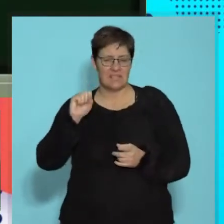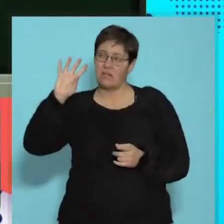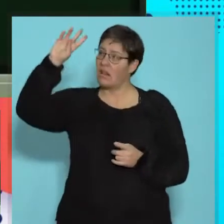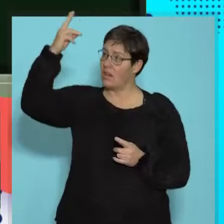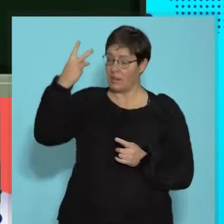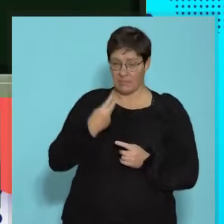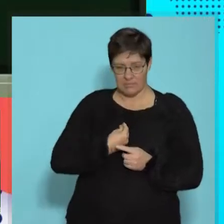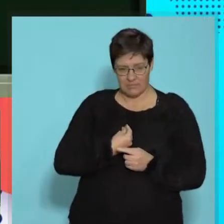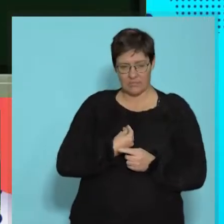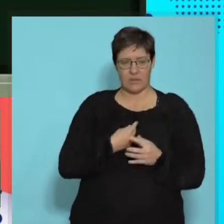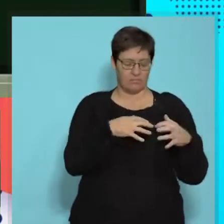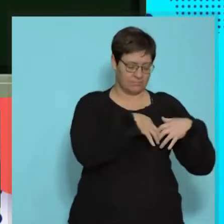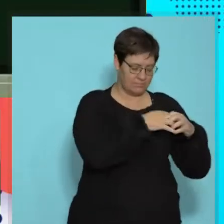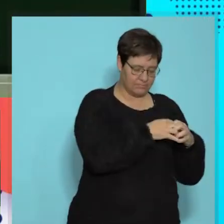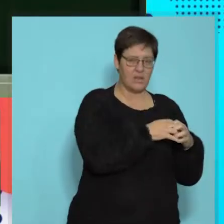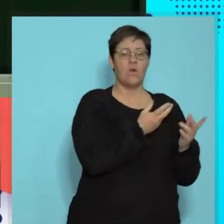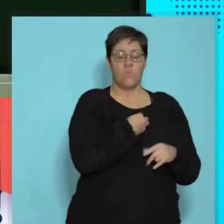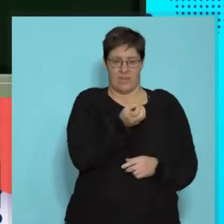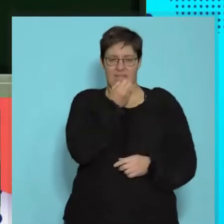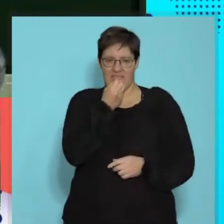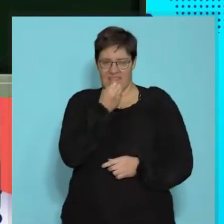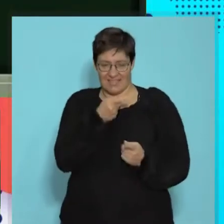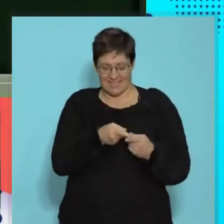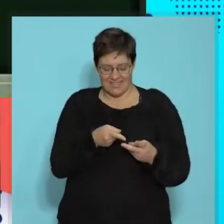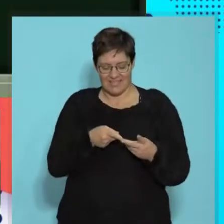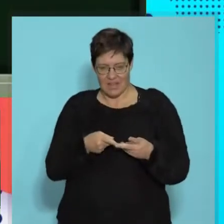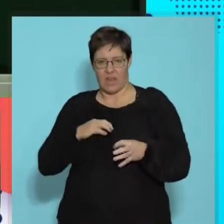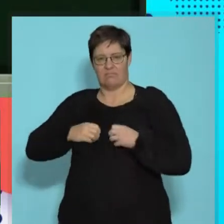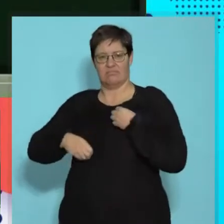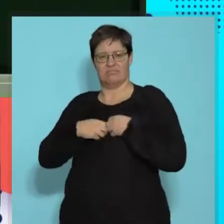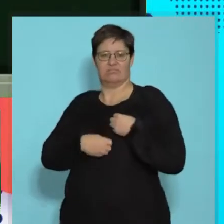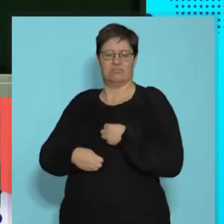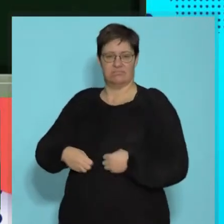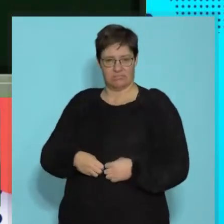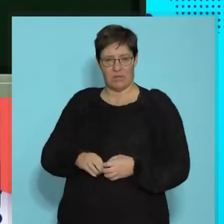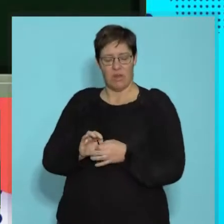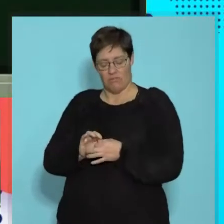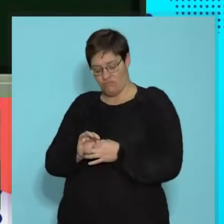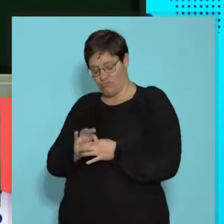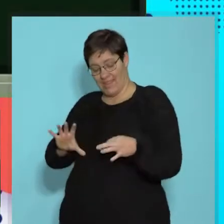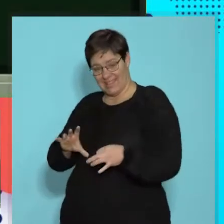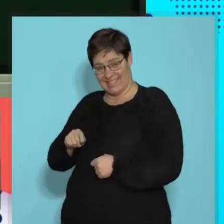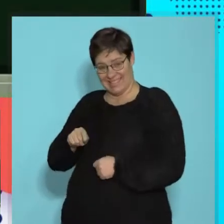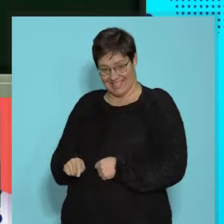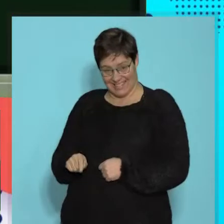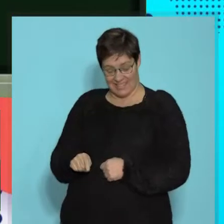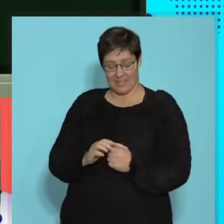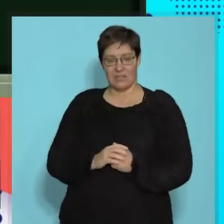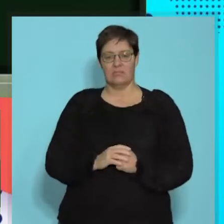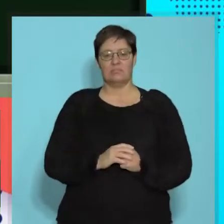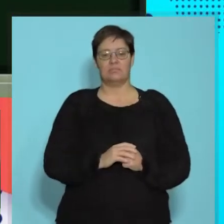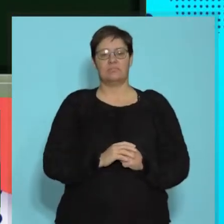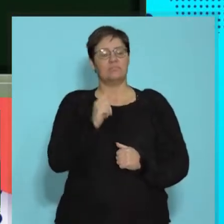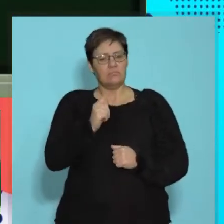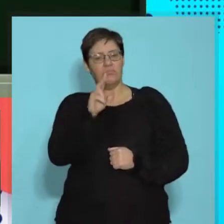When we digested the food, we ate it and we broke it down. Cellular respiration is where we untrapped that energy. And we're